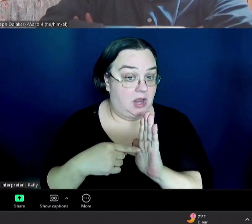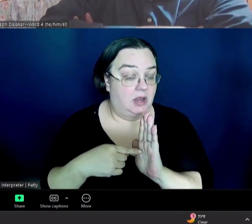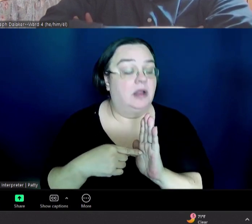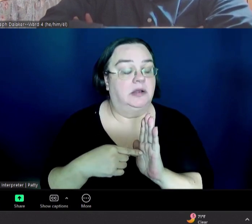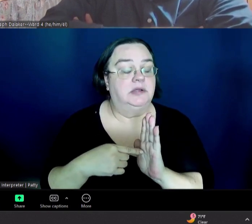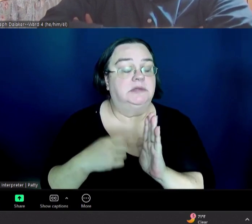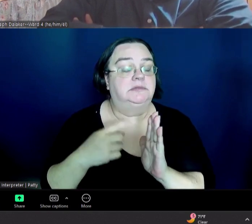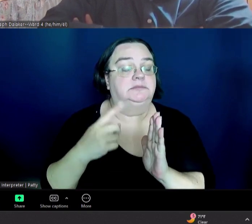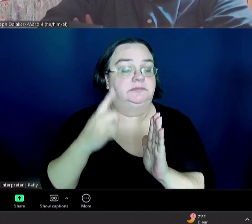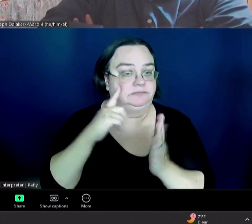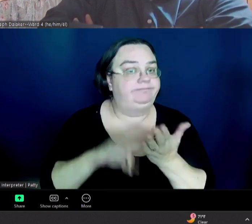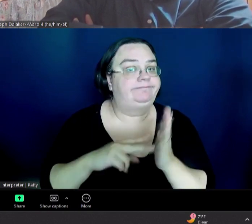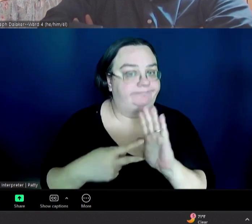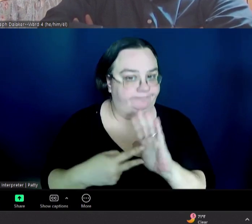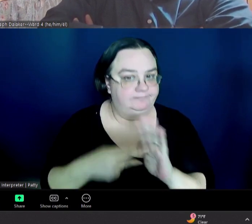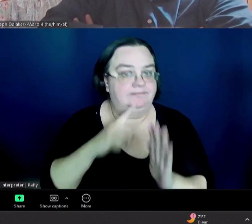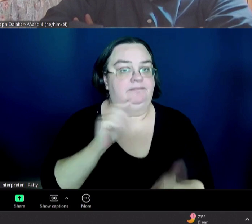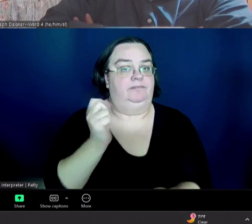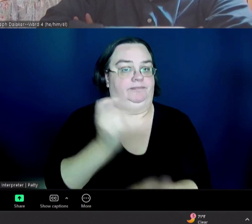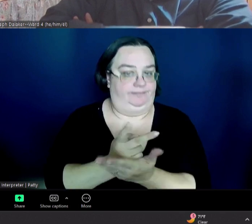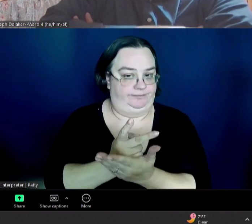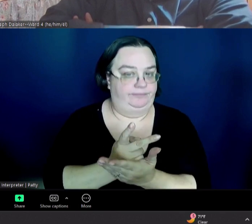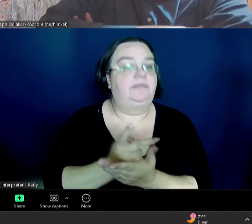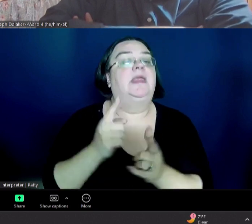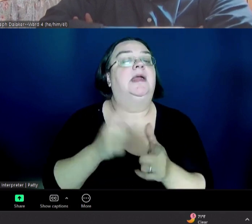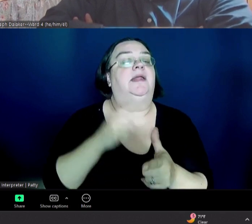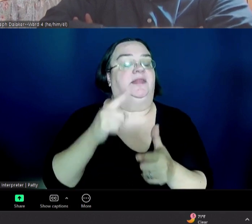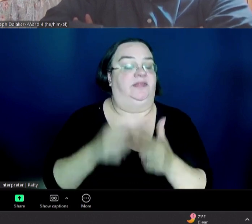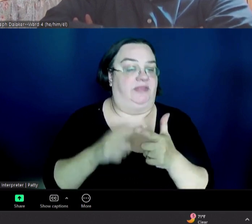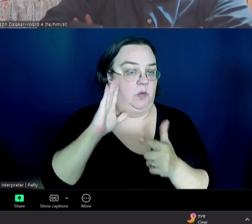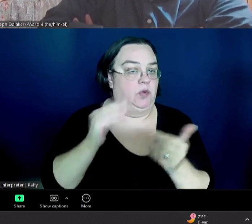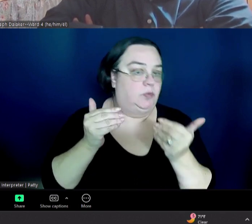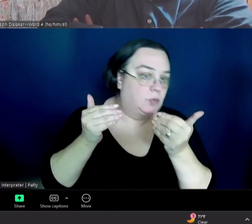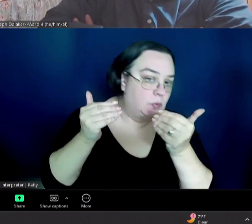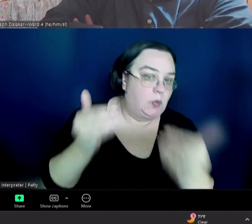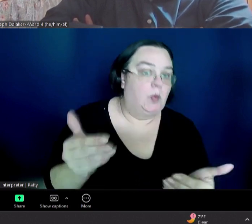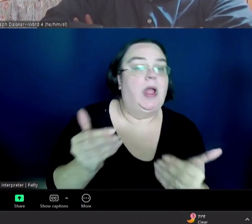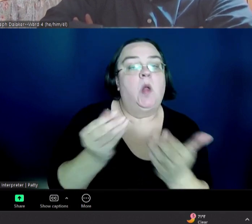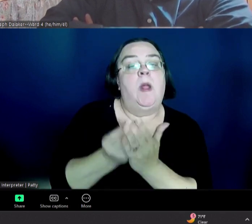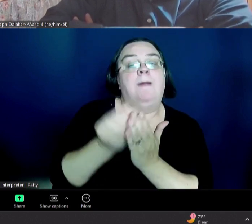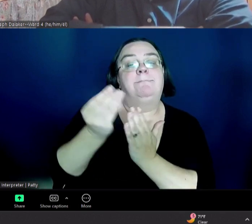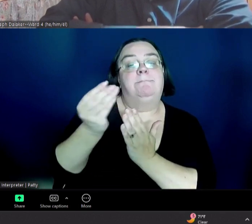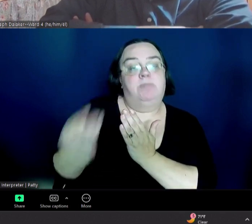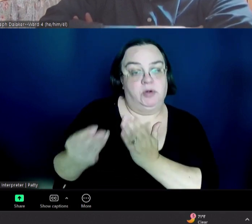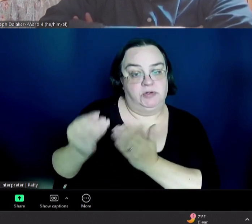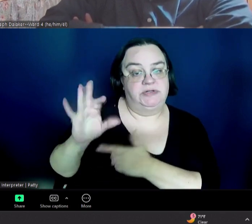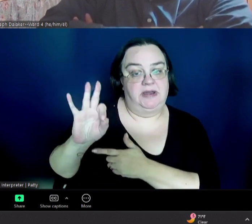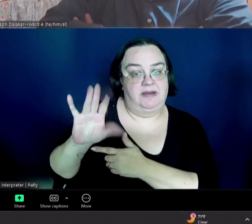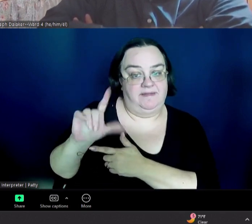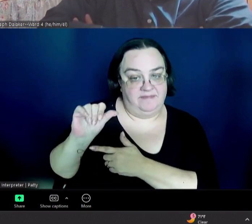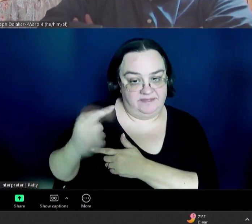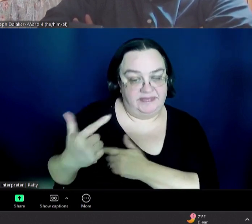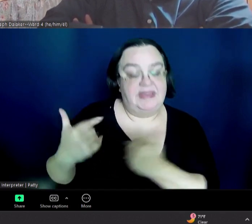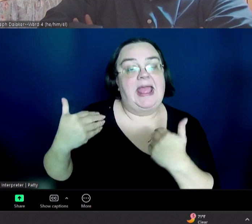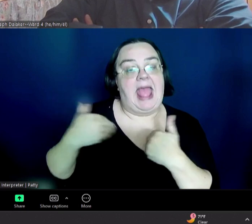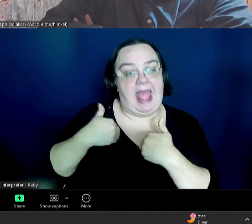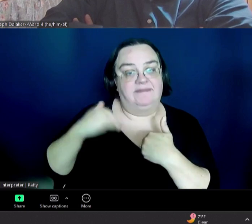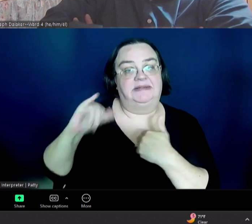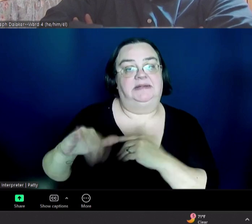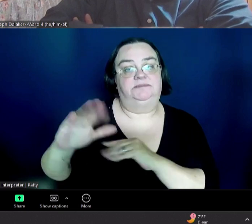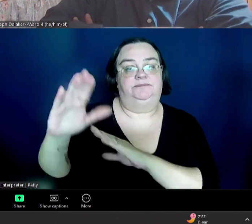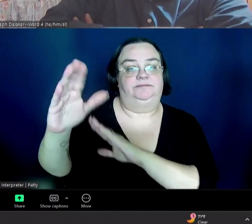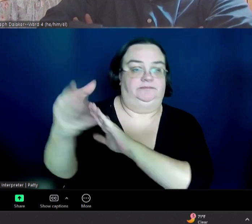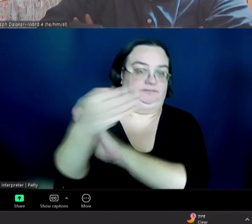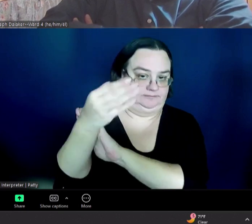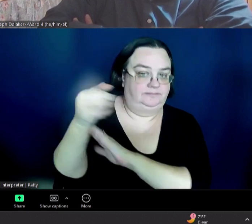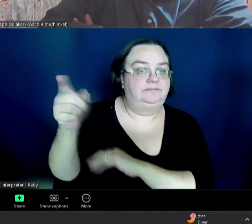approval, and then we move forward with purchasing the flag and having the flags installed at Legion